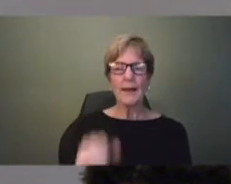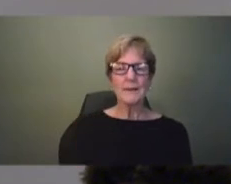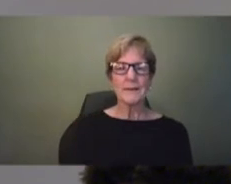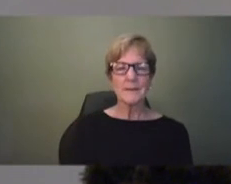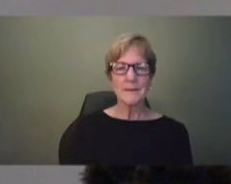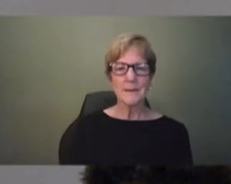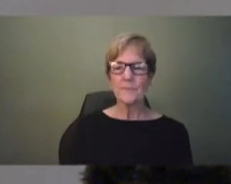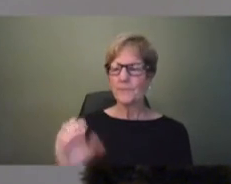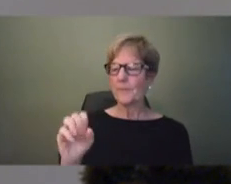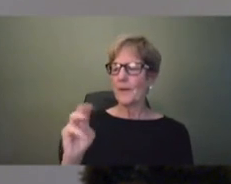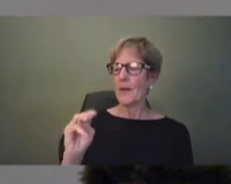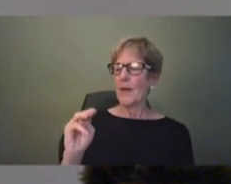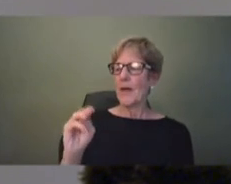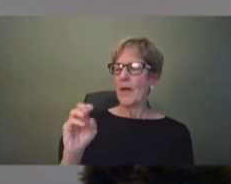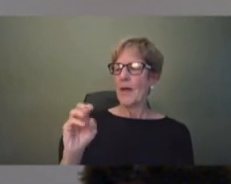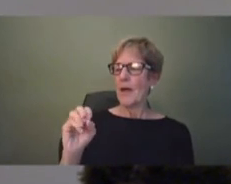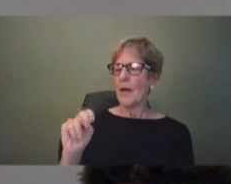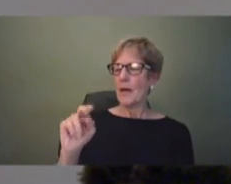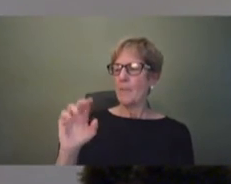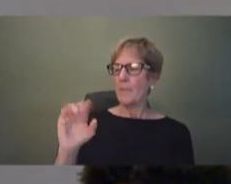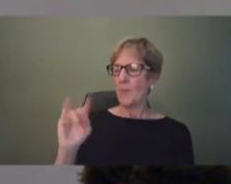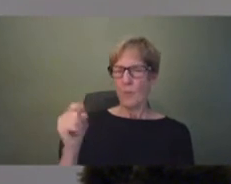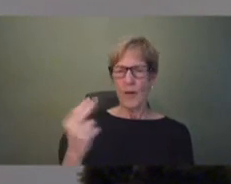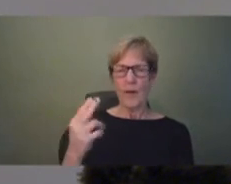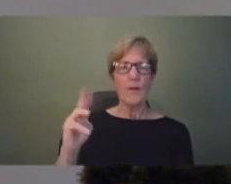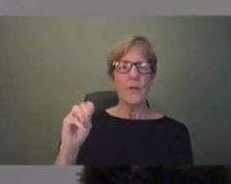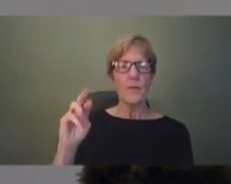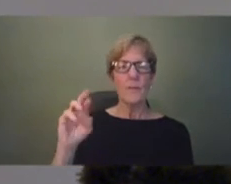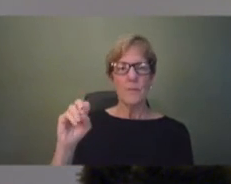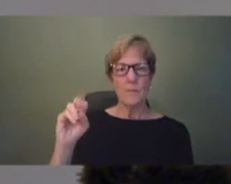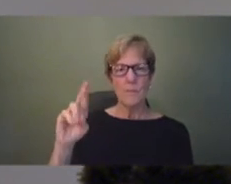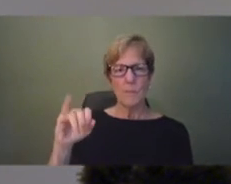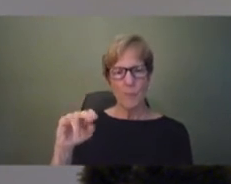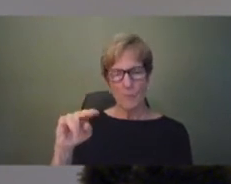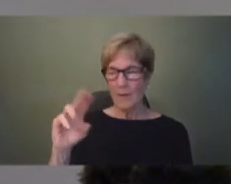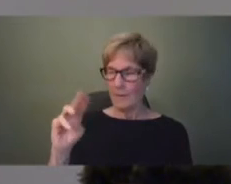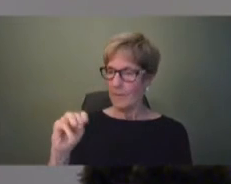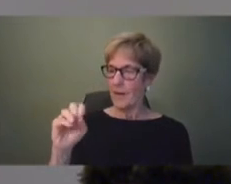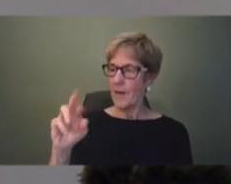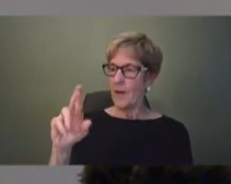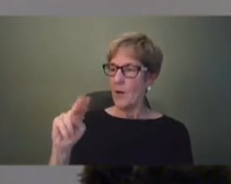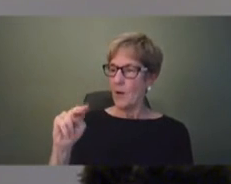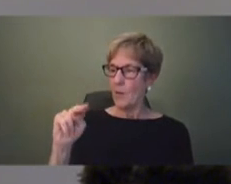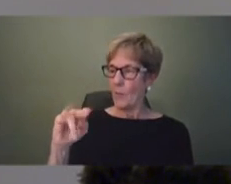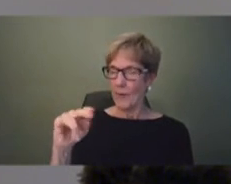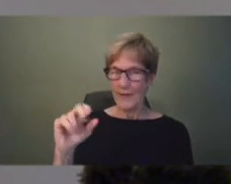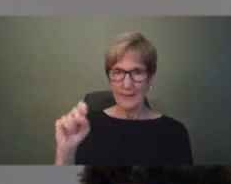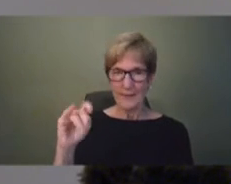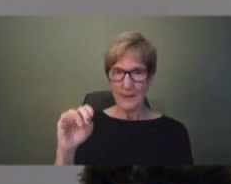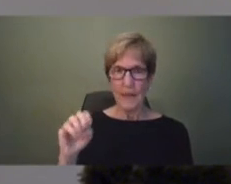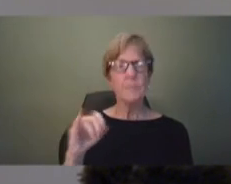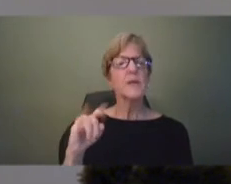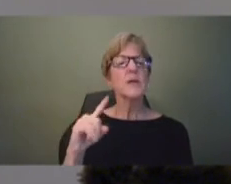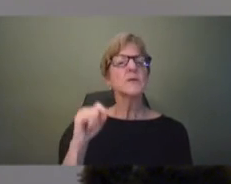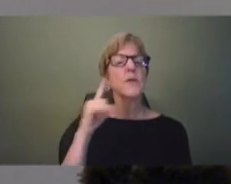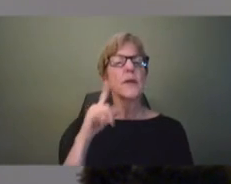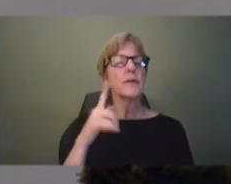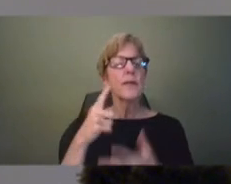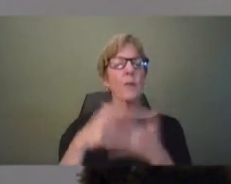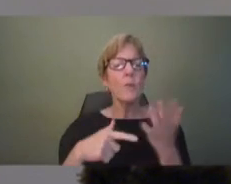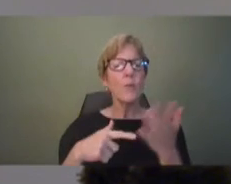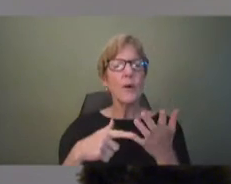Commonwealth warning side but I think we have to also just be very clear about what a an internal